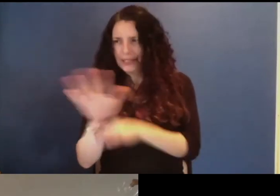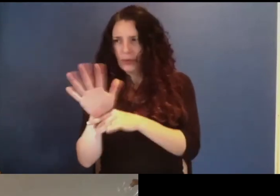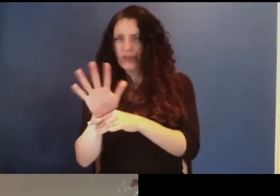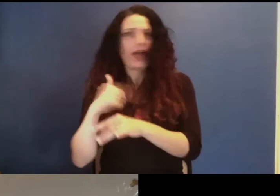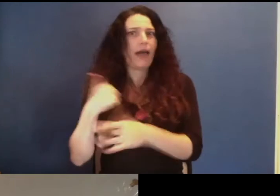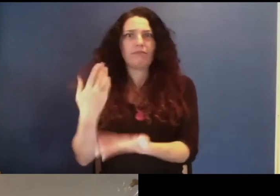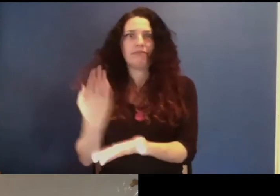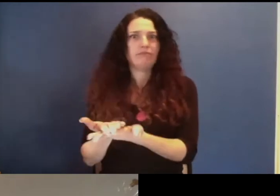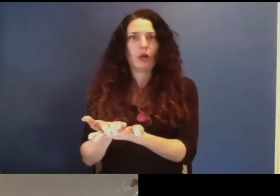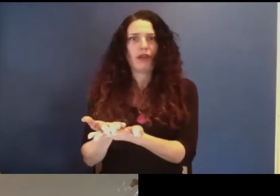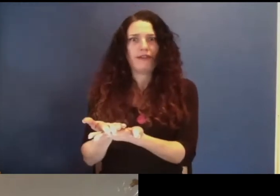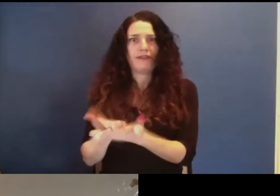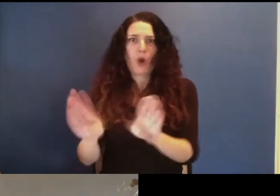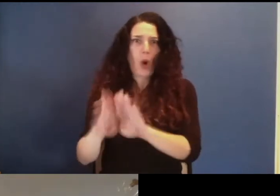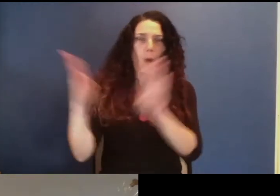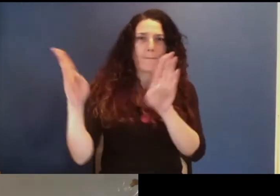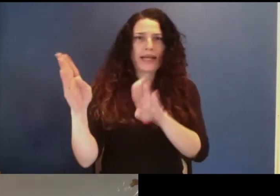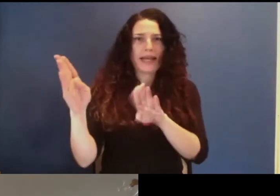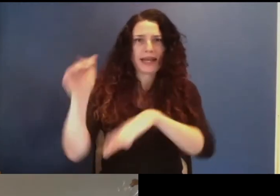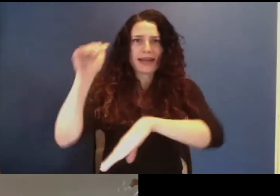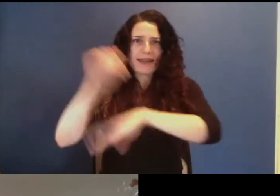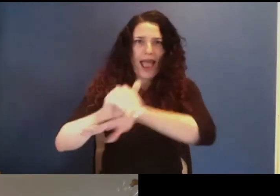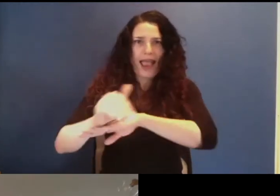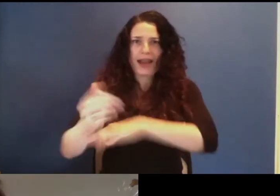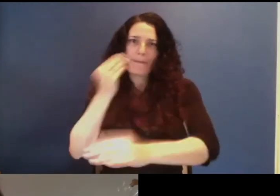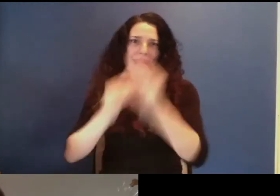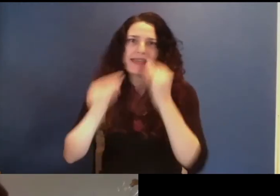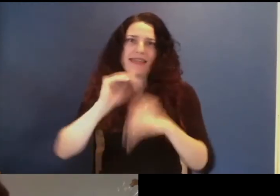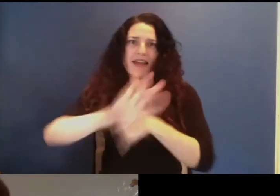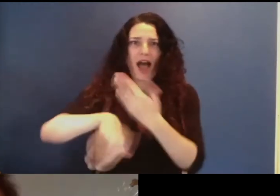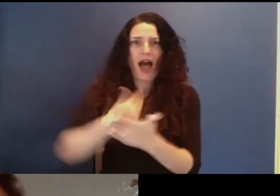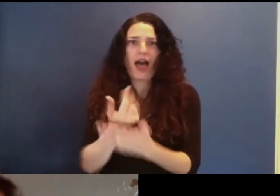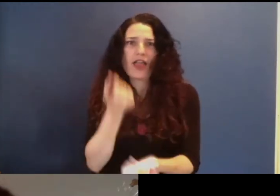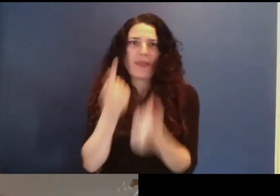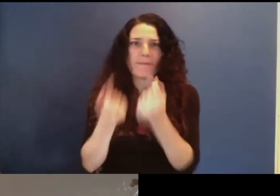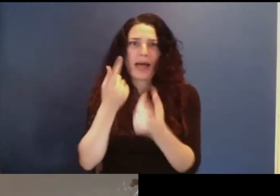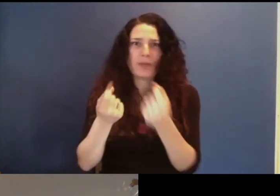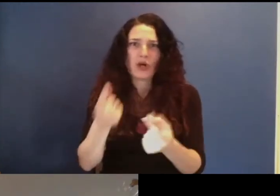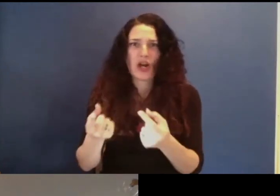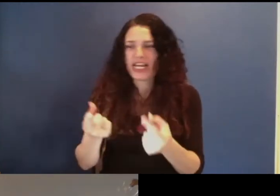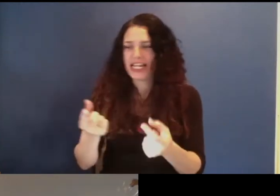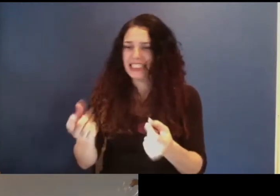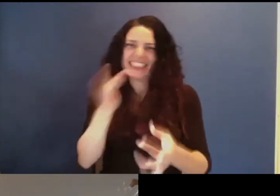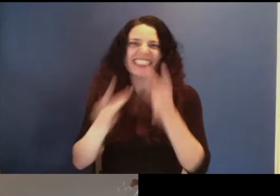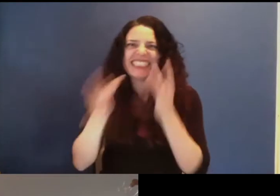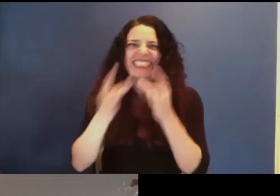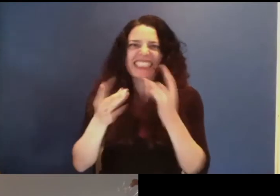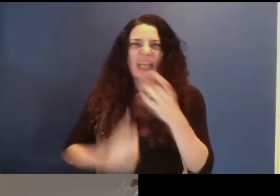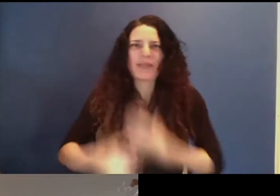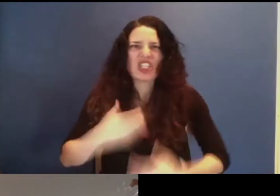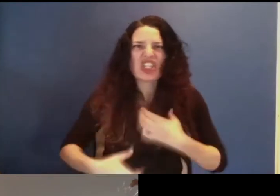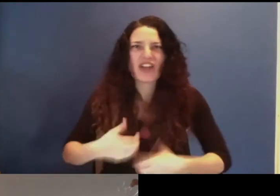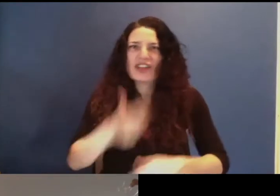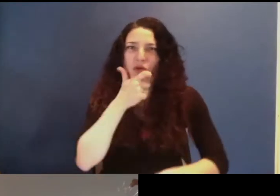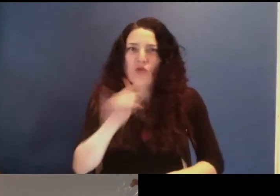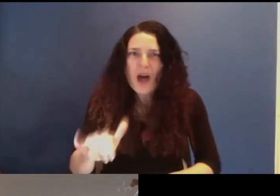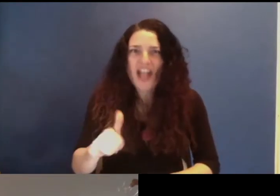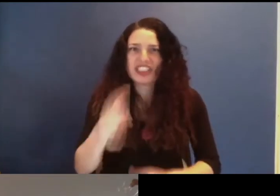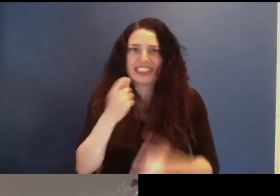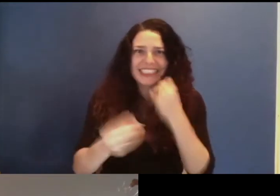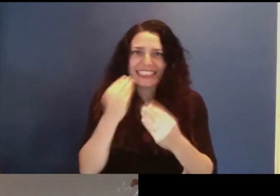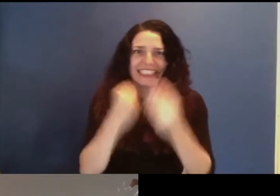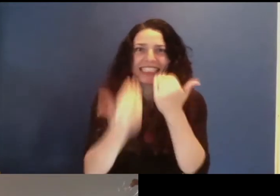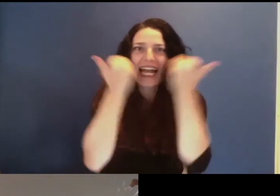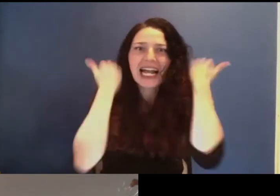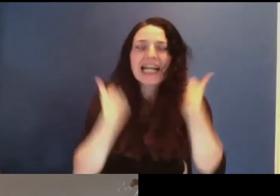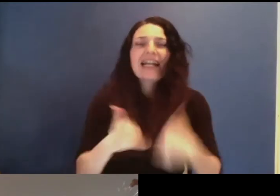for gay content, and like I will eat up all the scraps, honey, because I'm fucking starving. So like I just don't understand. I'm like, hun,